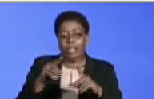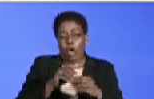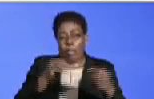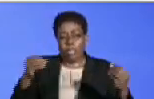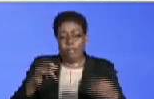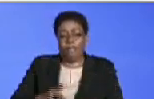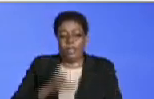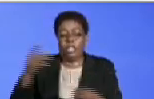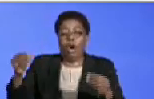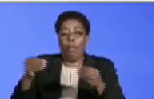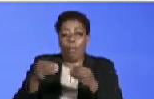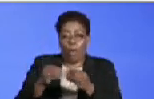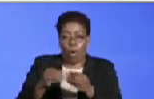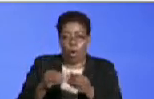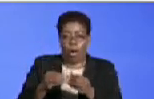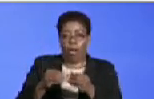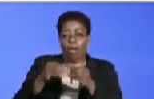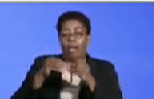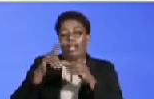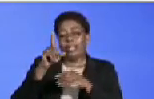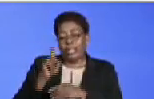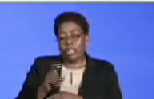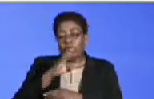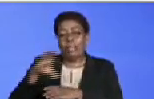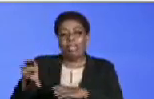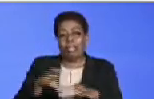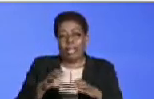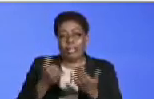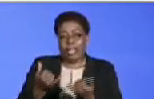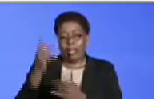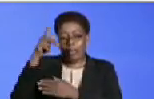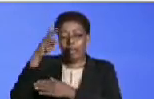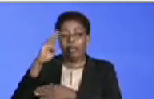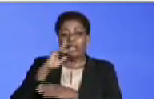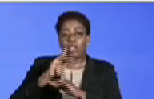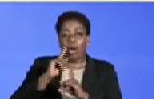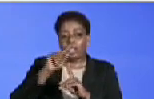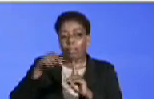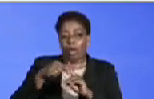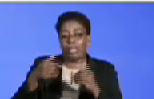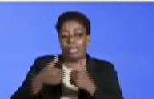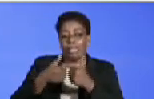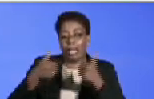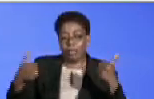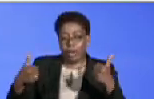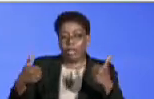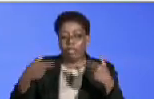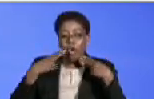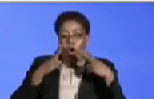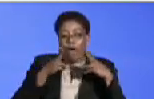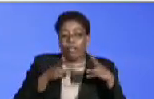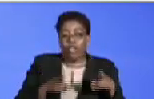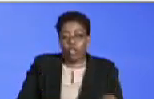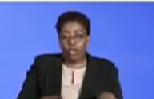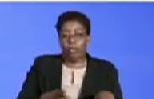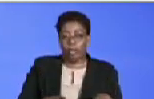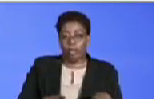feels that more must be done. The PLP leader expressed a concern about the separation of human remains from